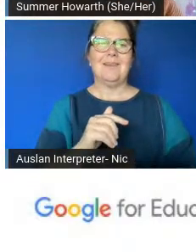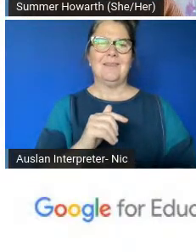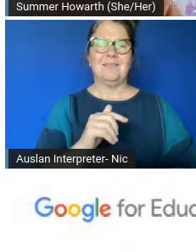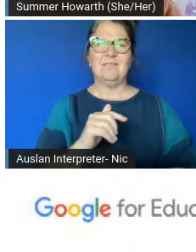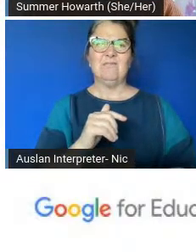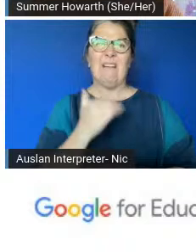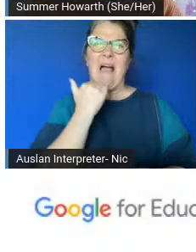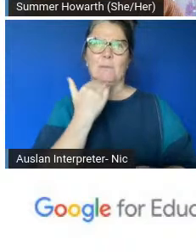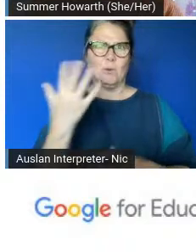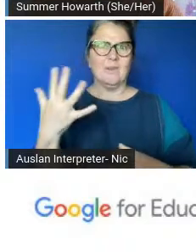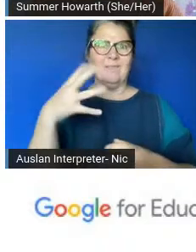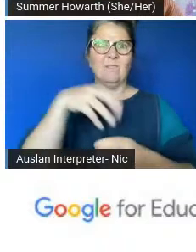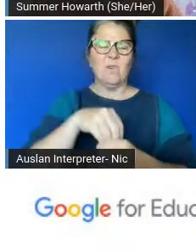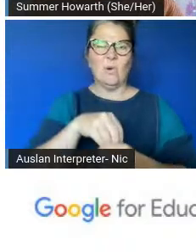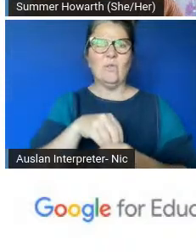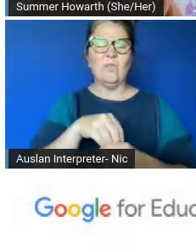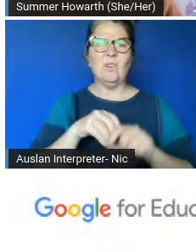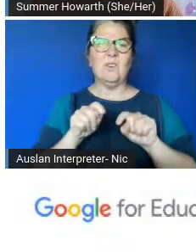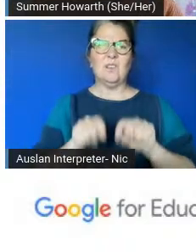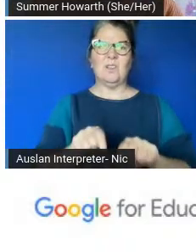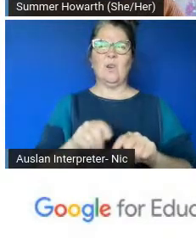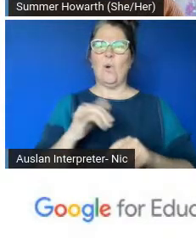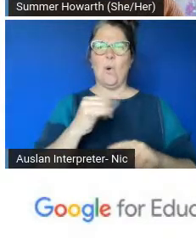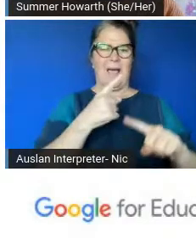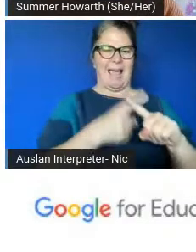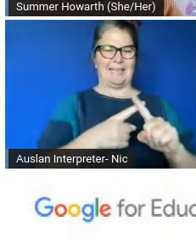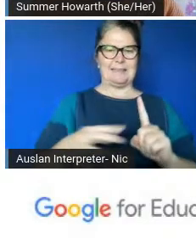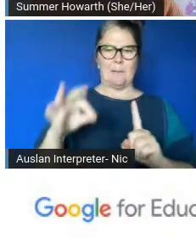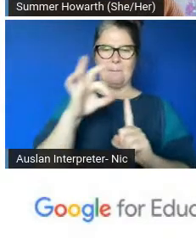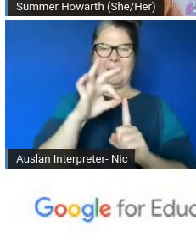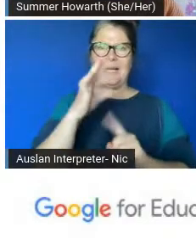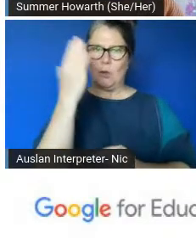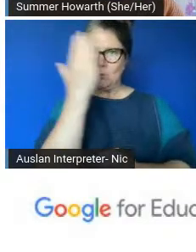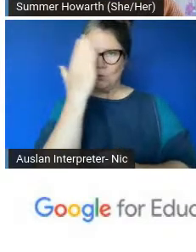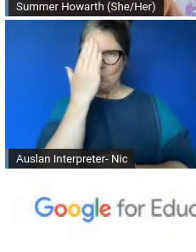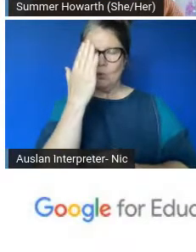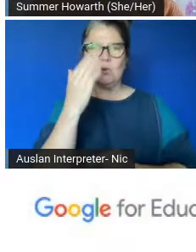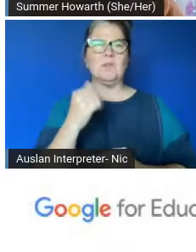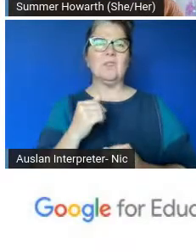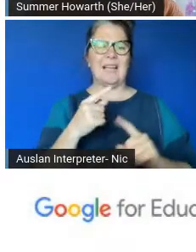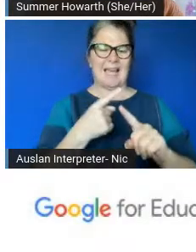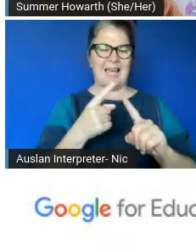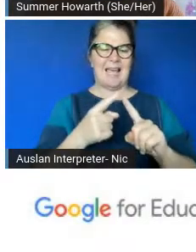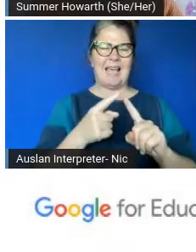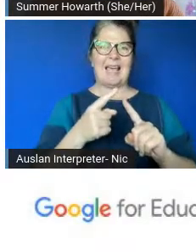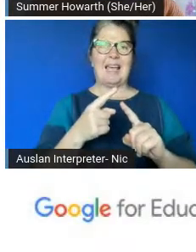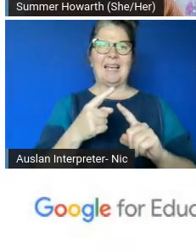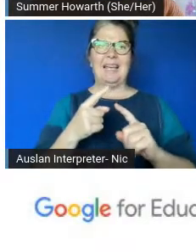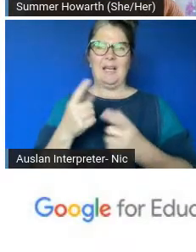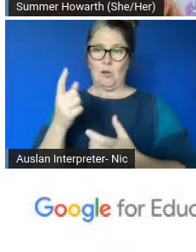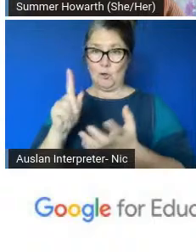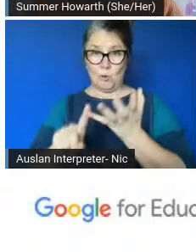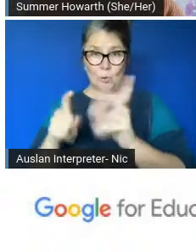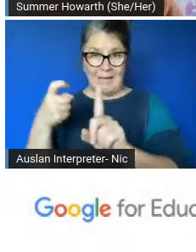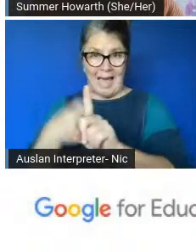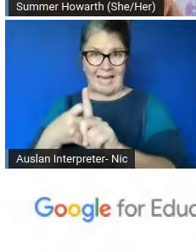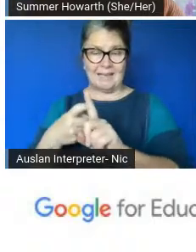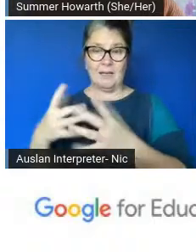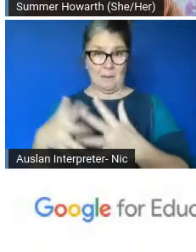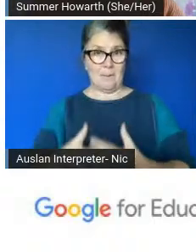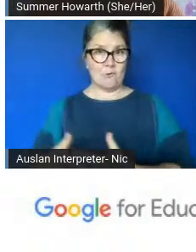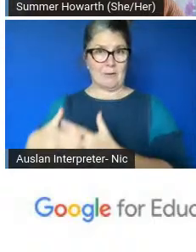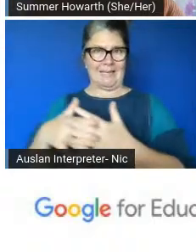expeditionary learning, and XP schools in the UK and expeditionary schools in the US do this